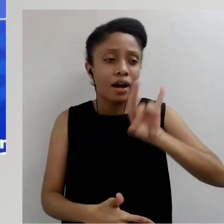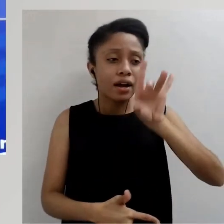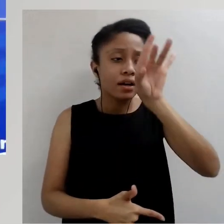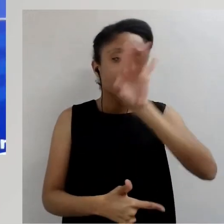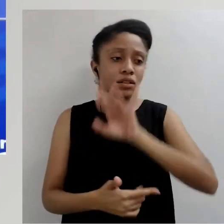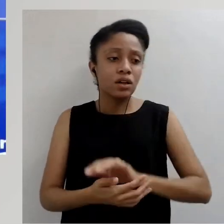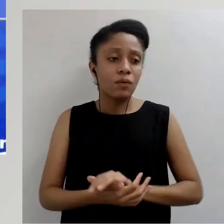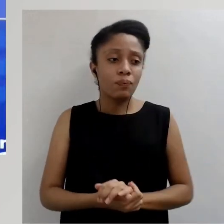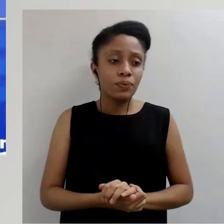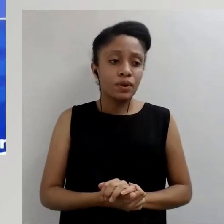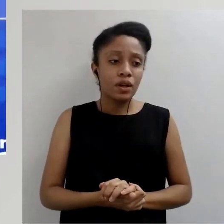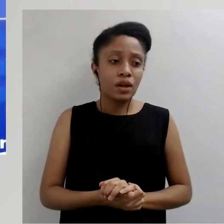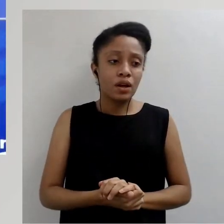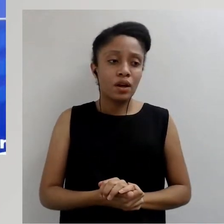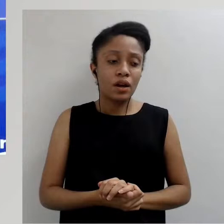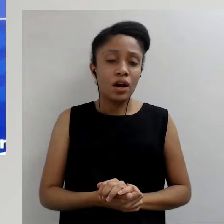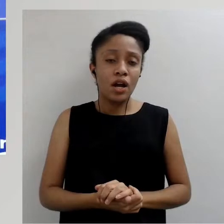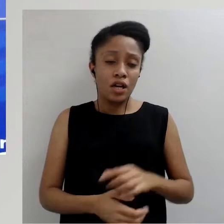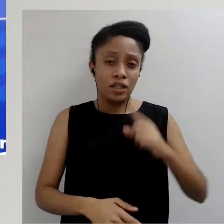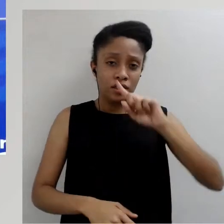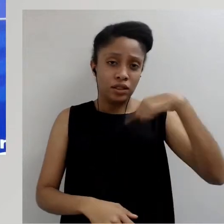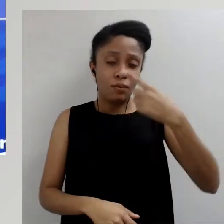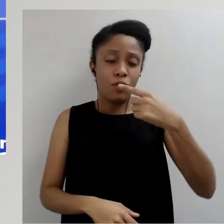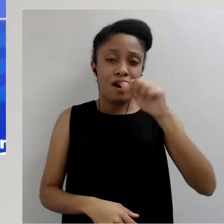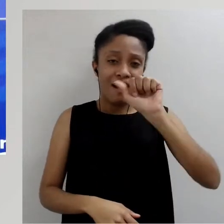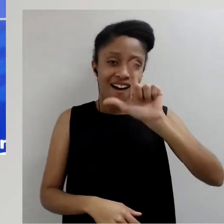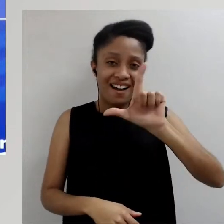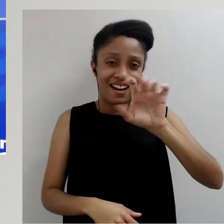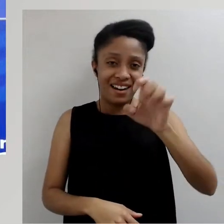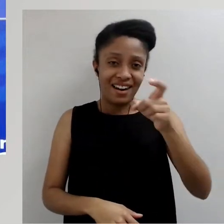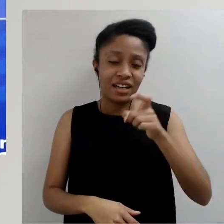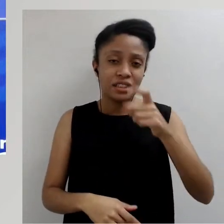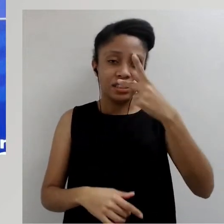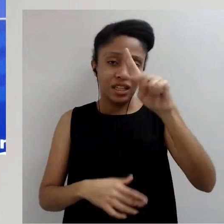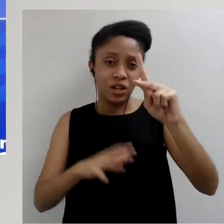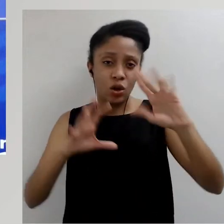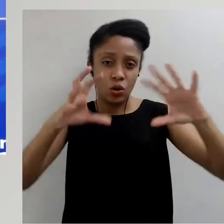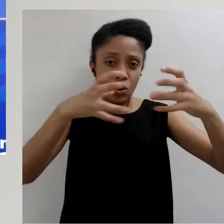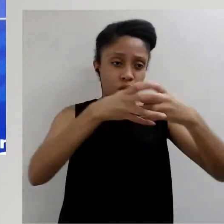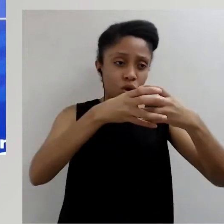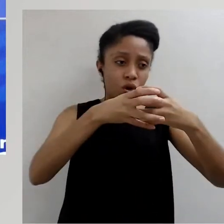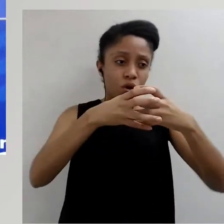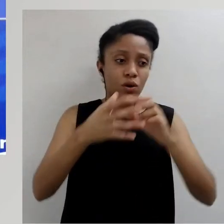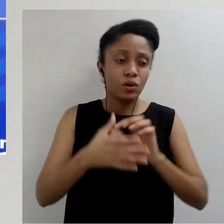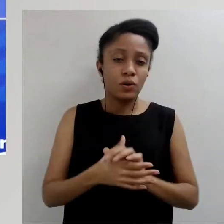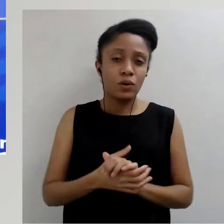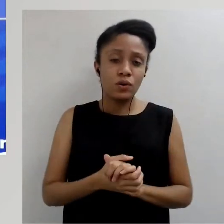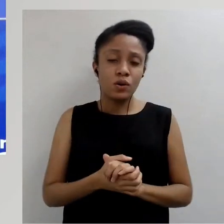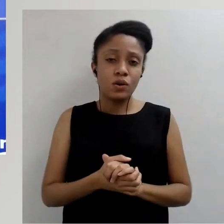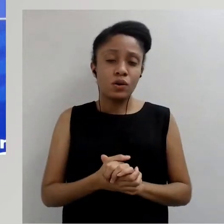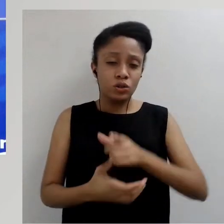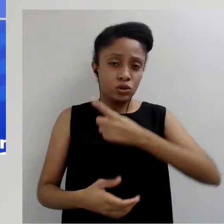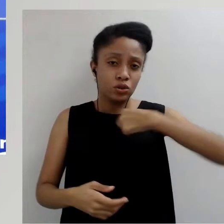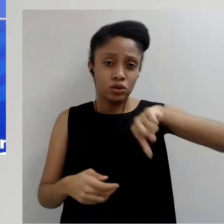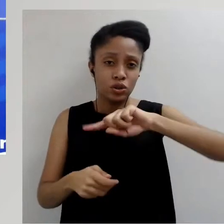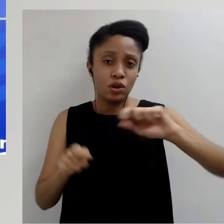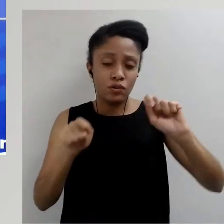So I'll go back to that thing that Alex was talking about. That is what we are